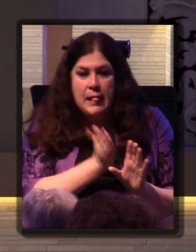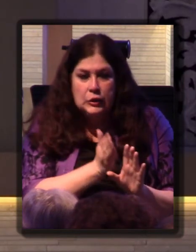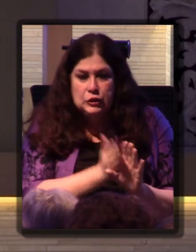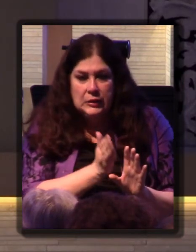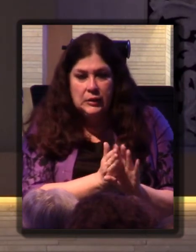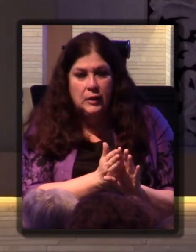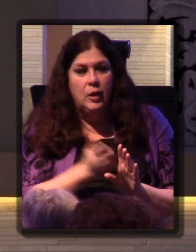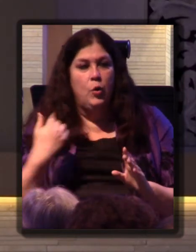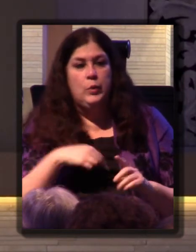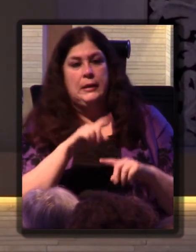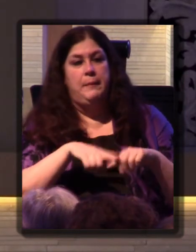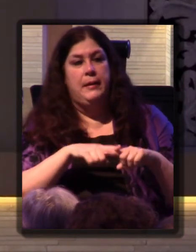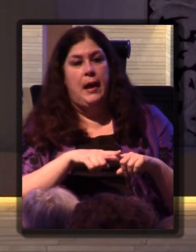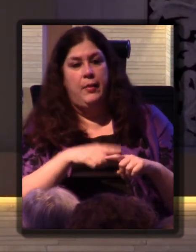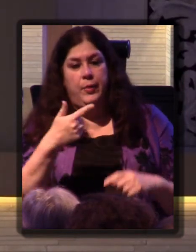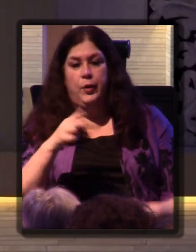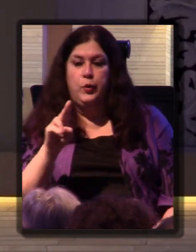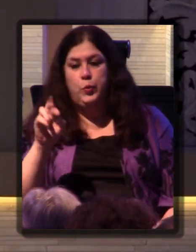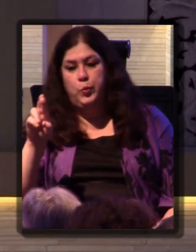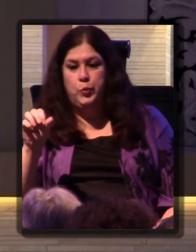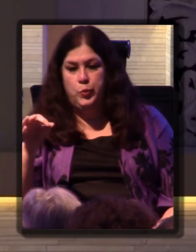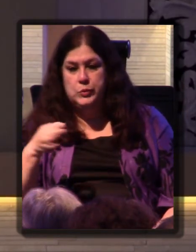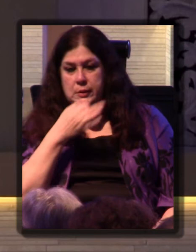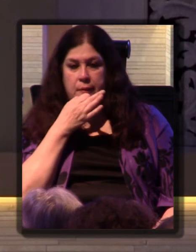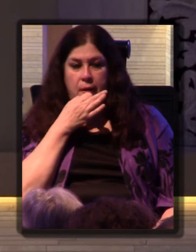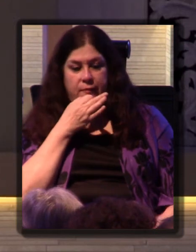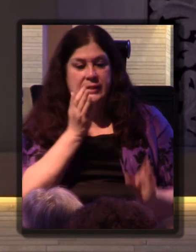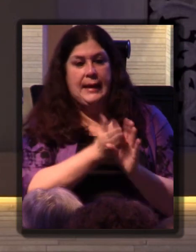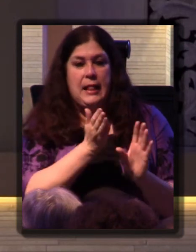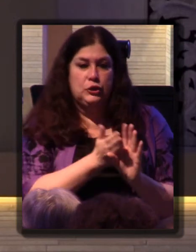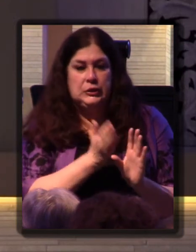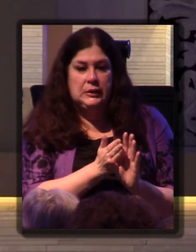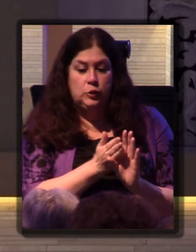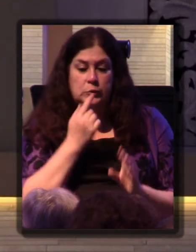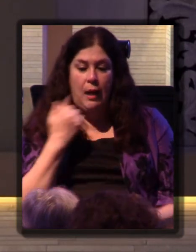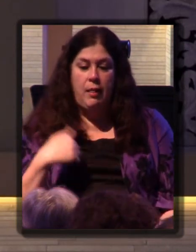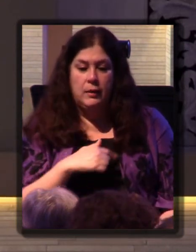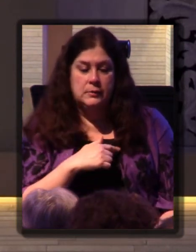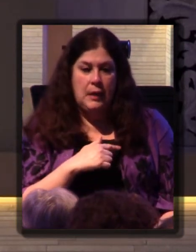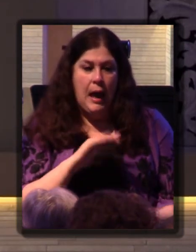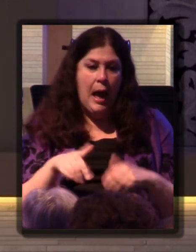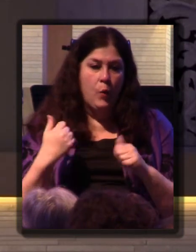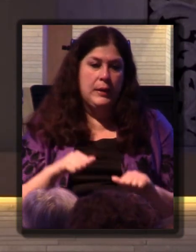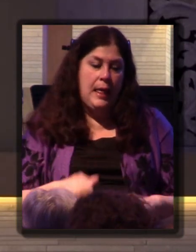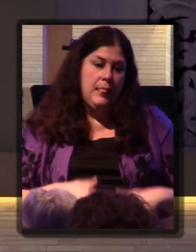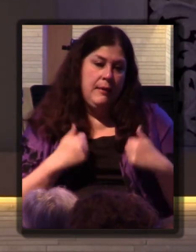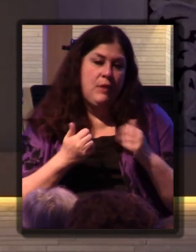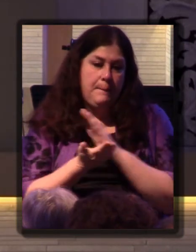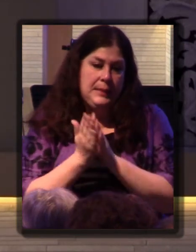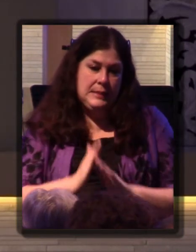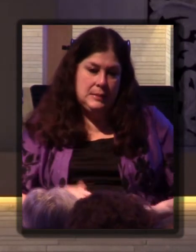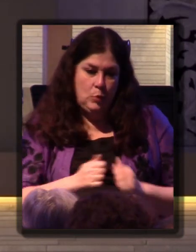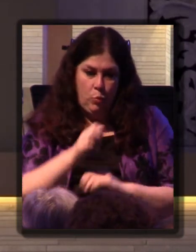counseling psychology, that we look to the gurus of psychology to tell us